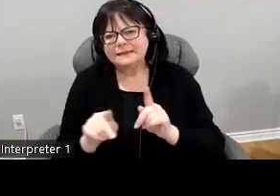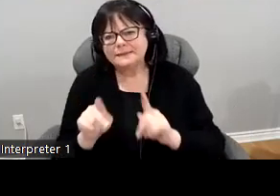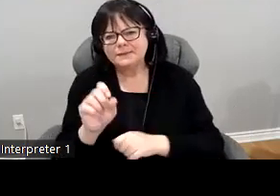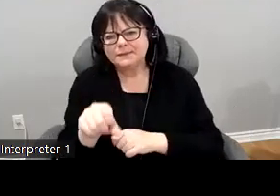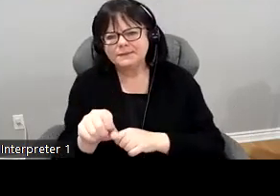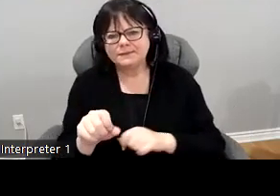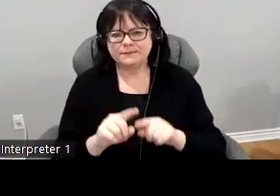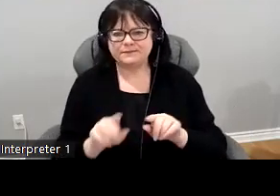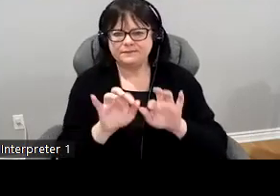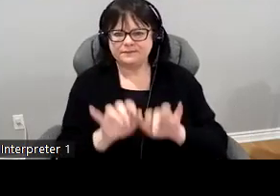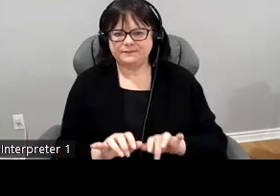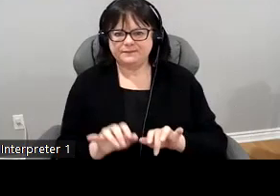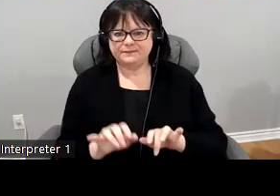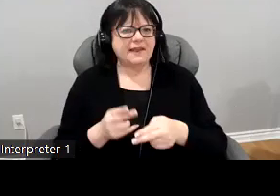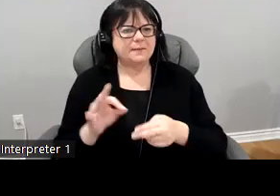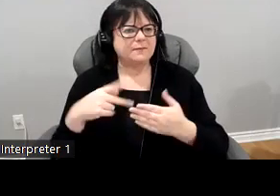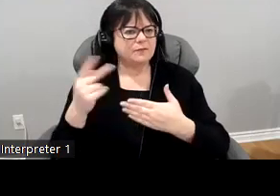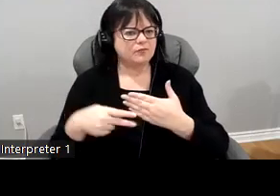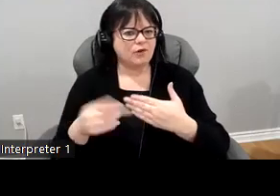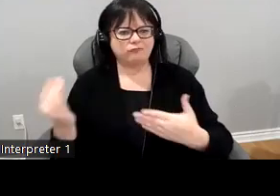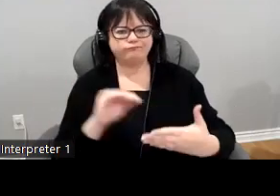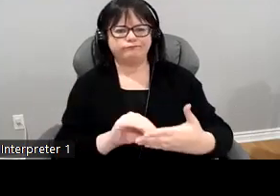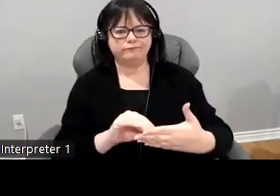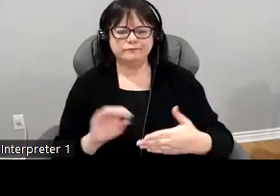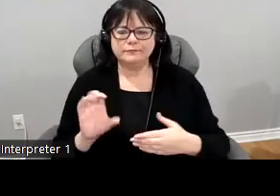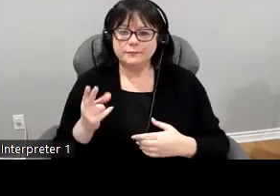put this program, if I can find it, in